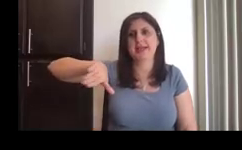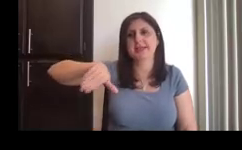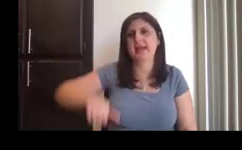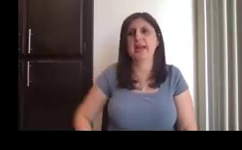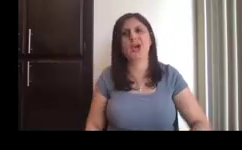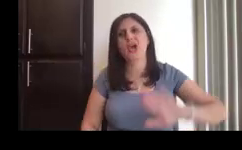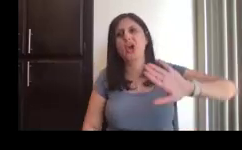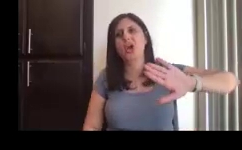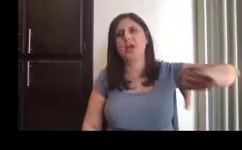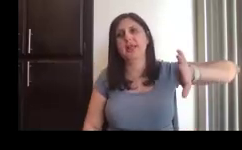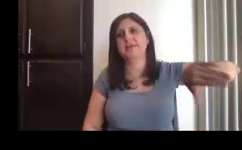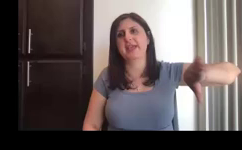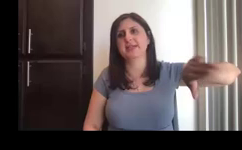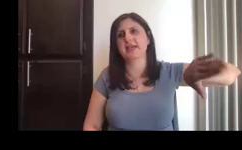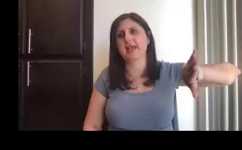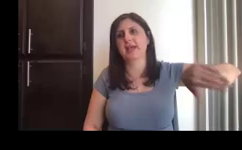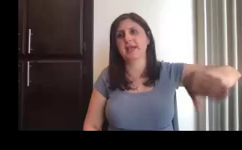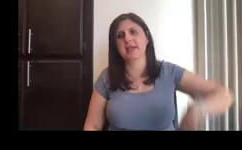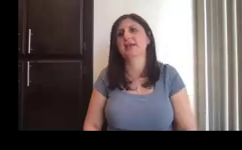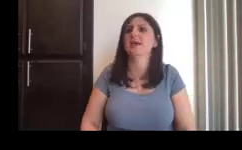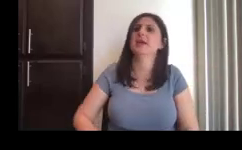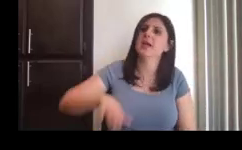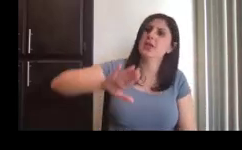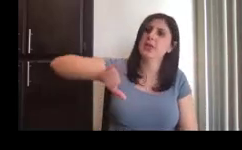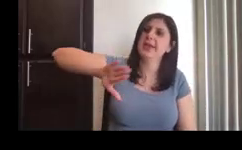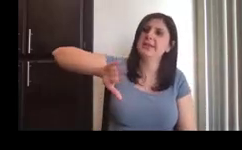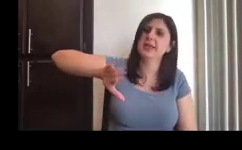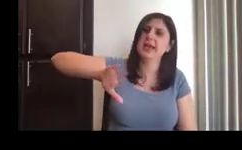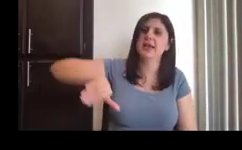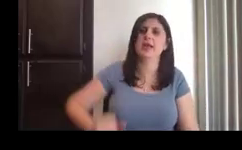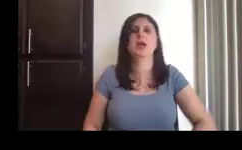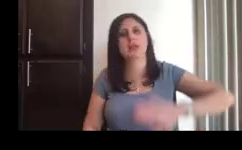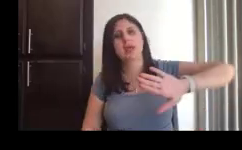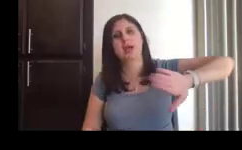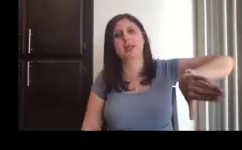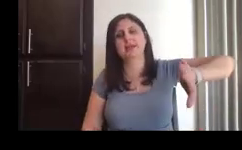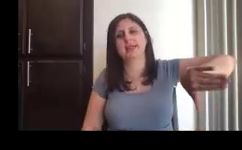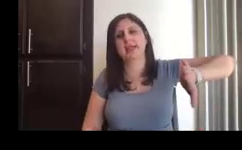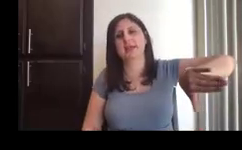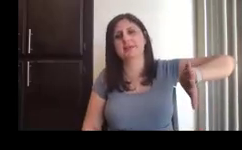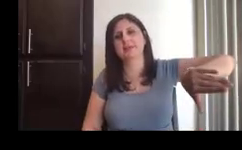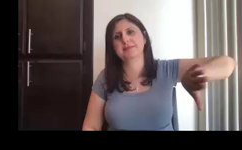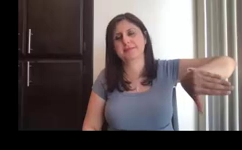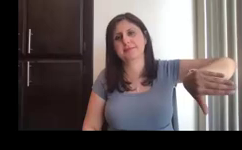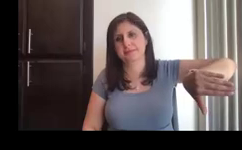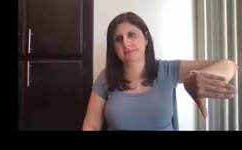on the right hand side, on the left hand side, the right hand side, on the left side.